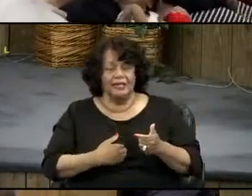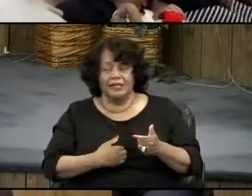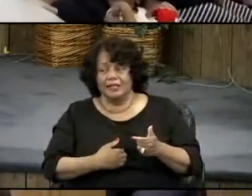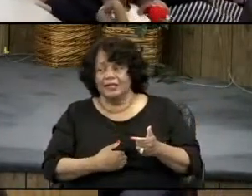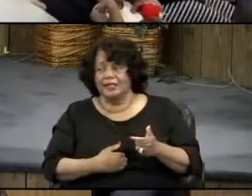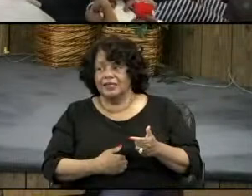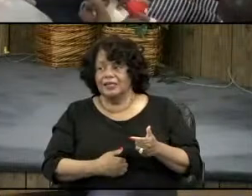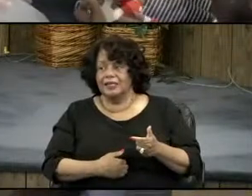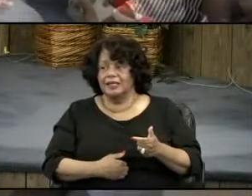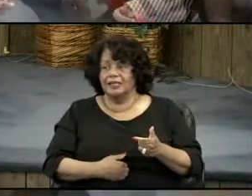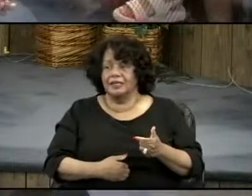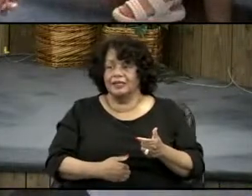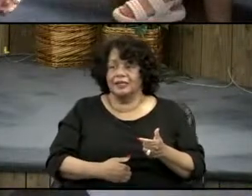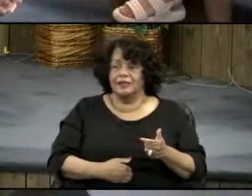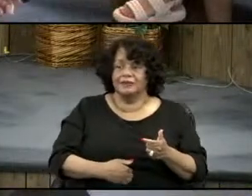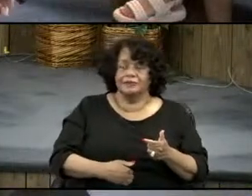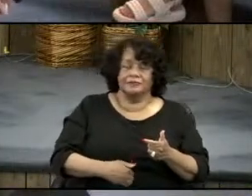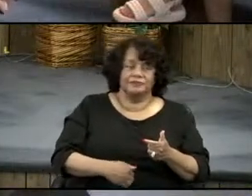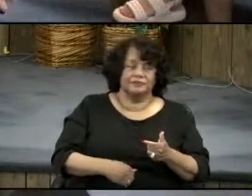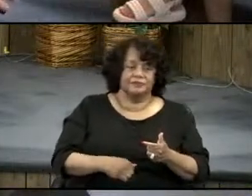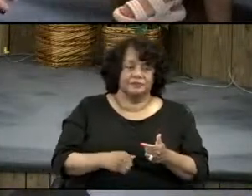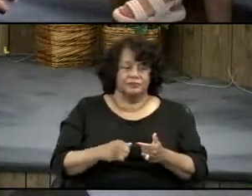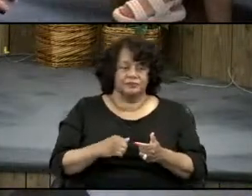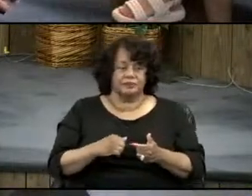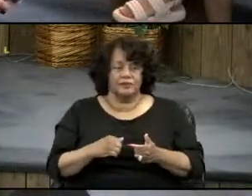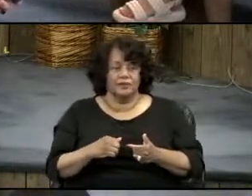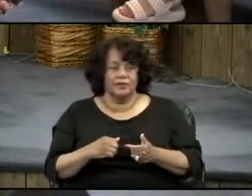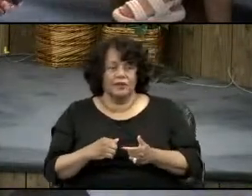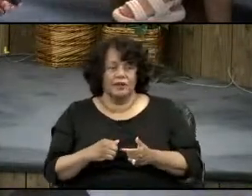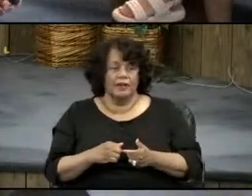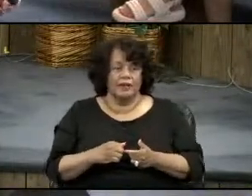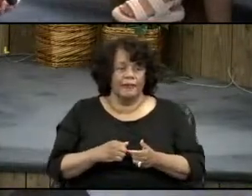Unto now, in your own way, begin to worship the Lord in His presence.